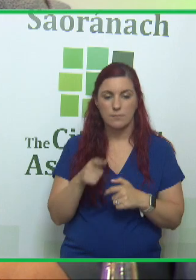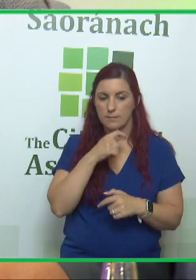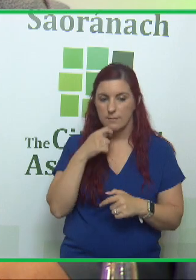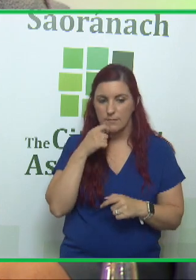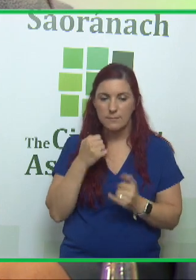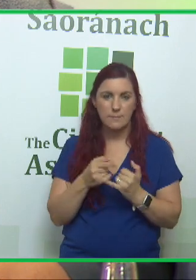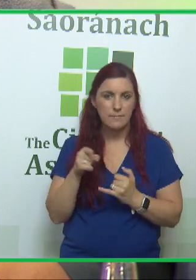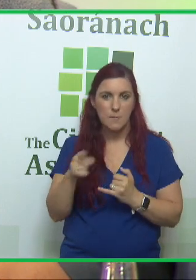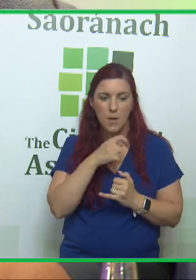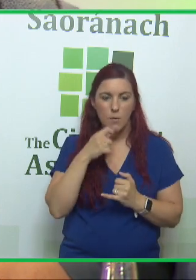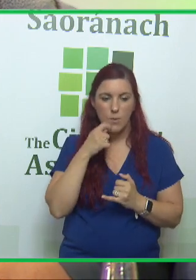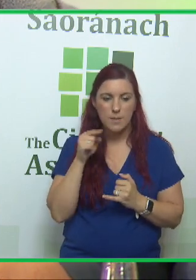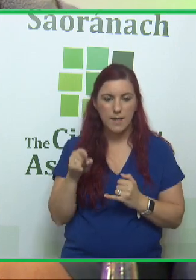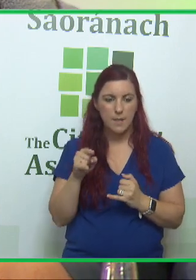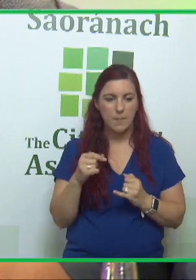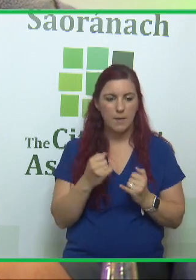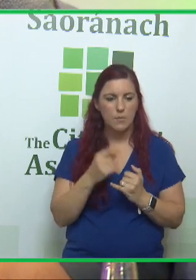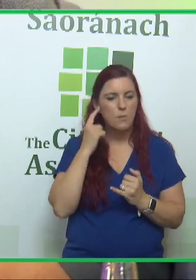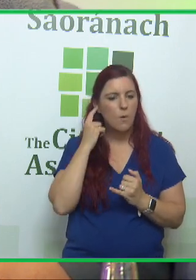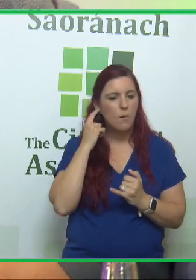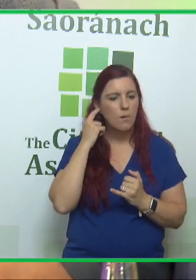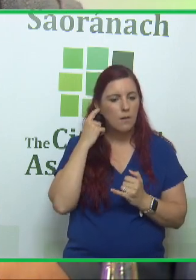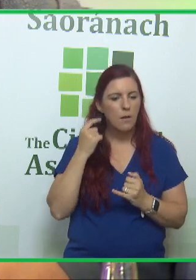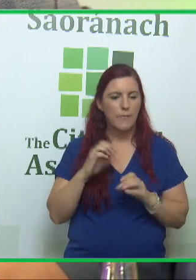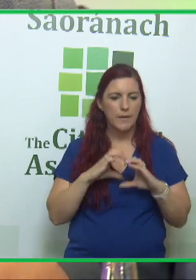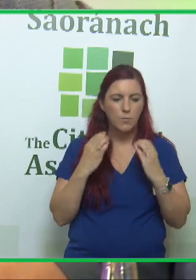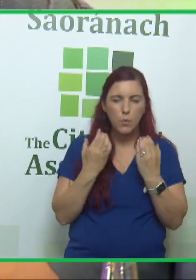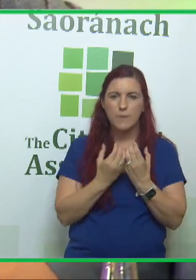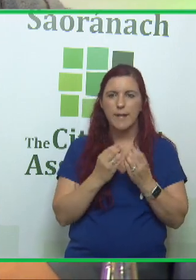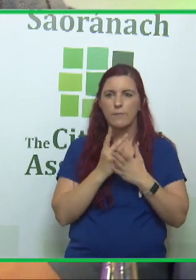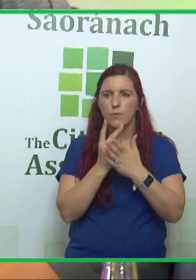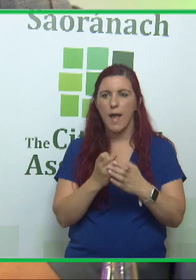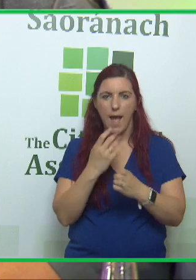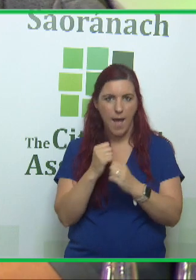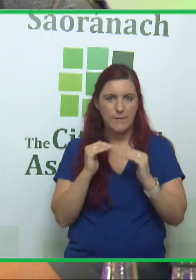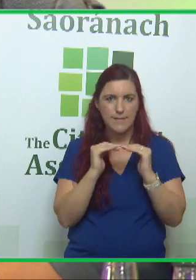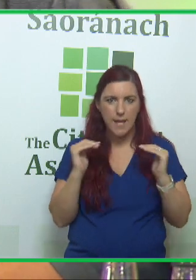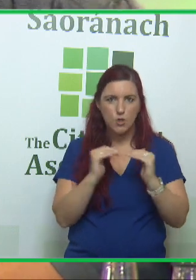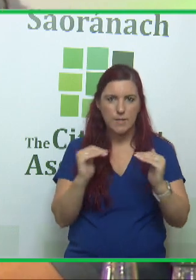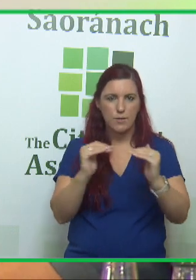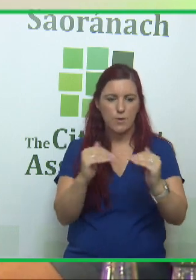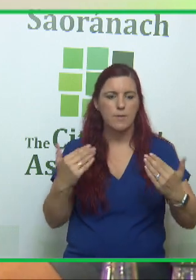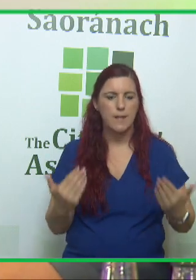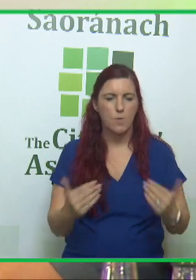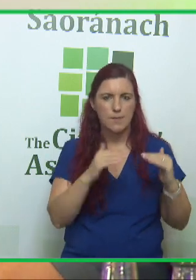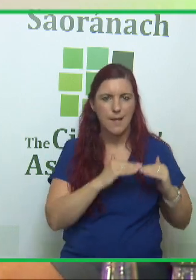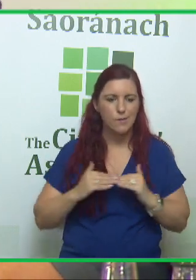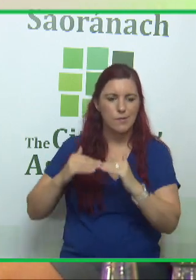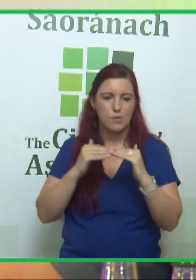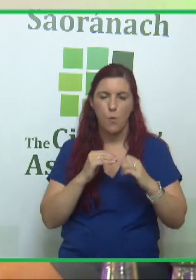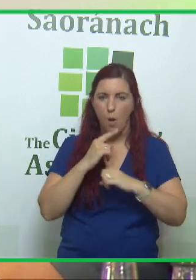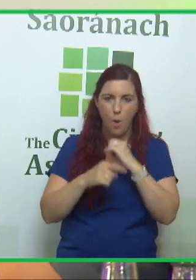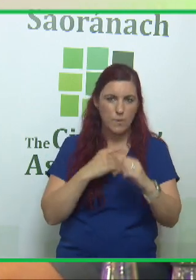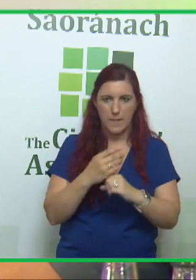there, the Quality Matters developed in the community voluntary sector a whole series of standards for all of those different dimensions. So it's always been seen as a